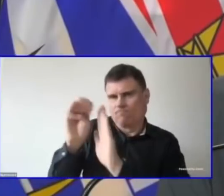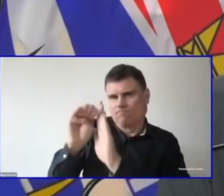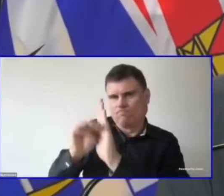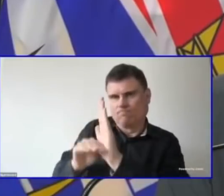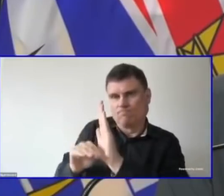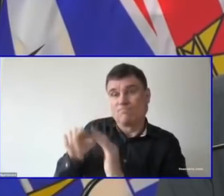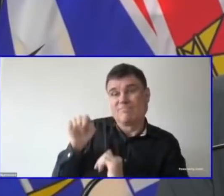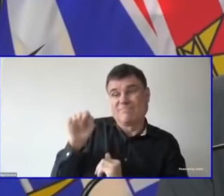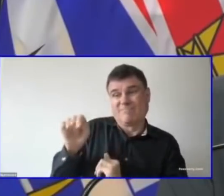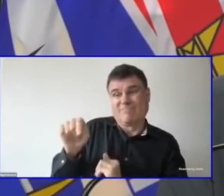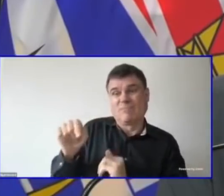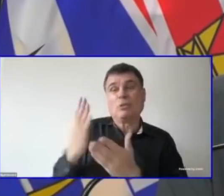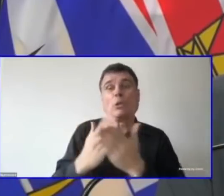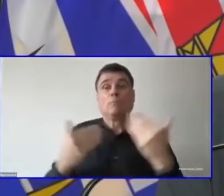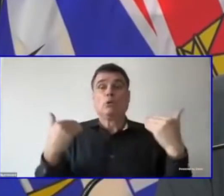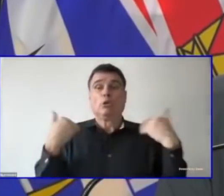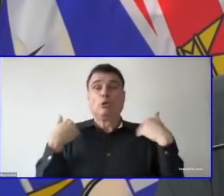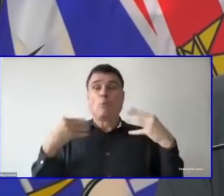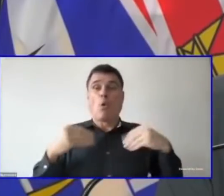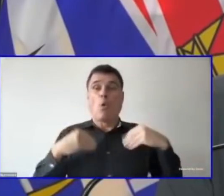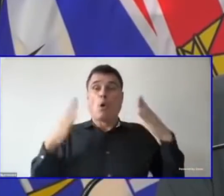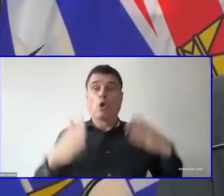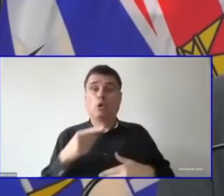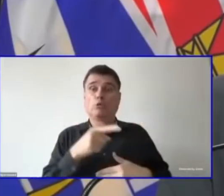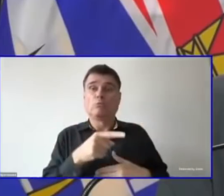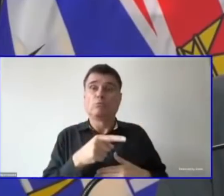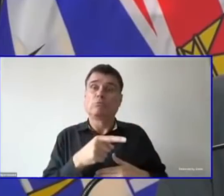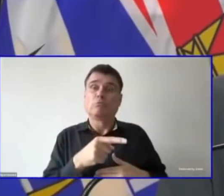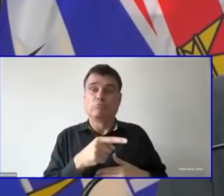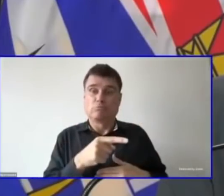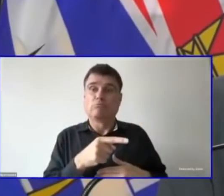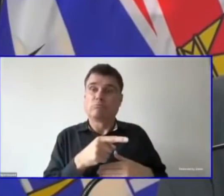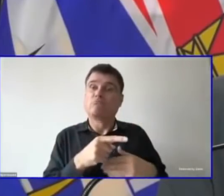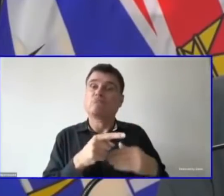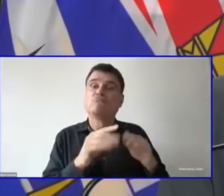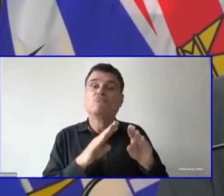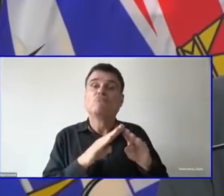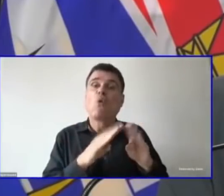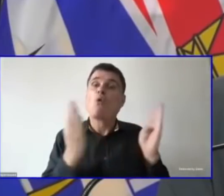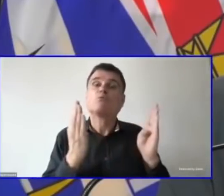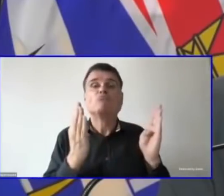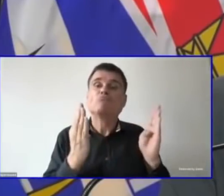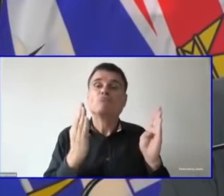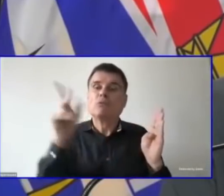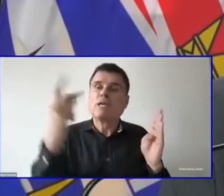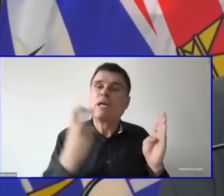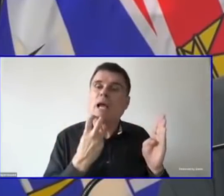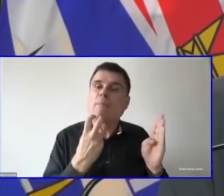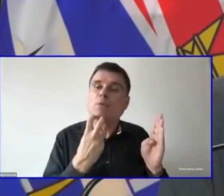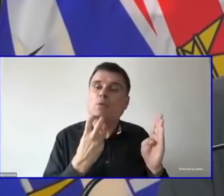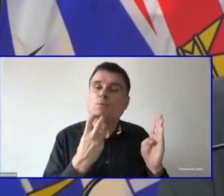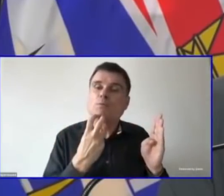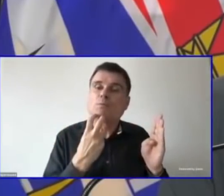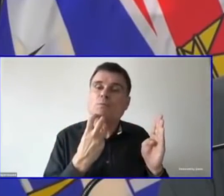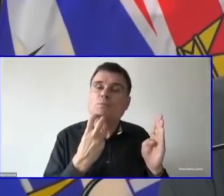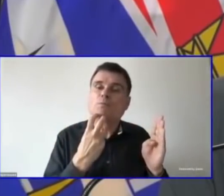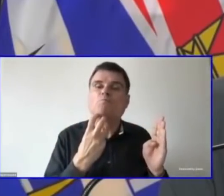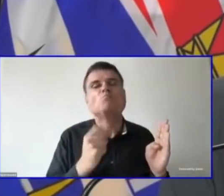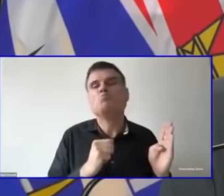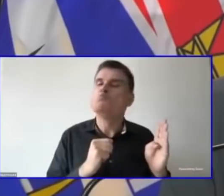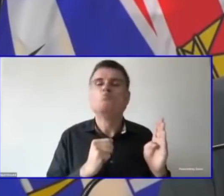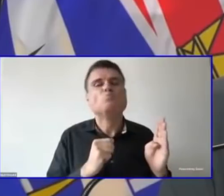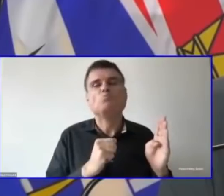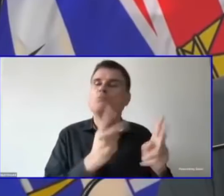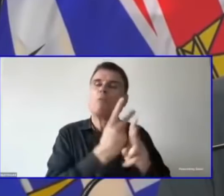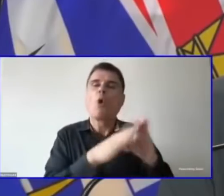remain open, and they cite, as you mentioned, the need for the mental health help the gyms offer, and they are